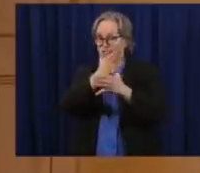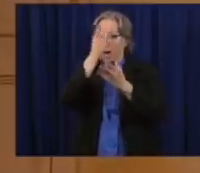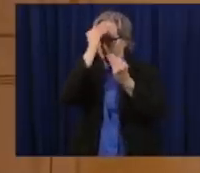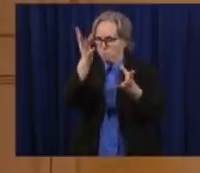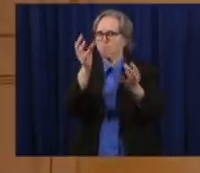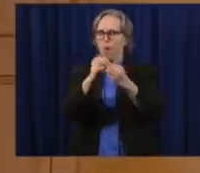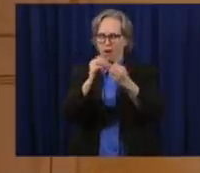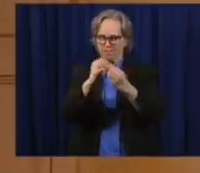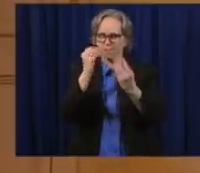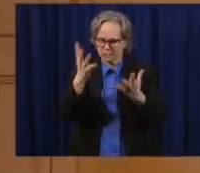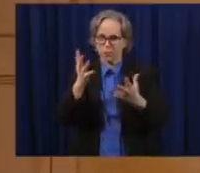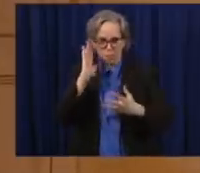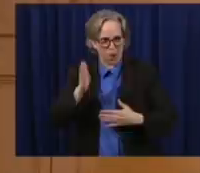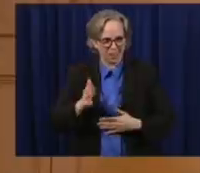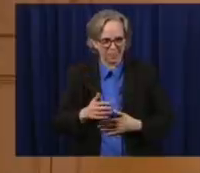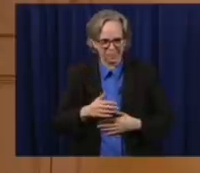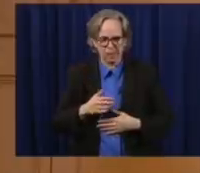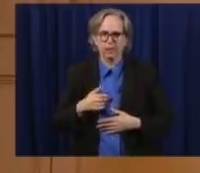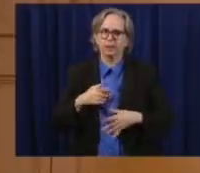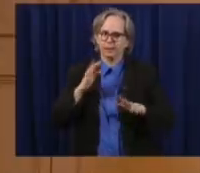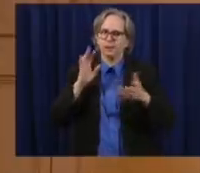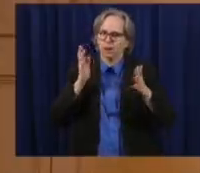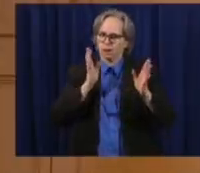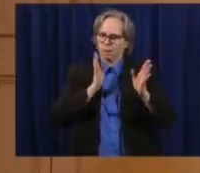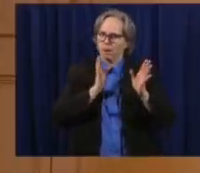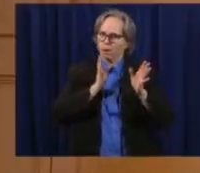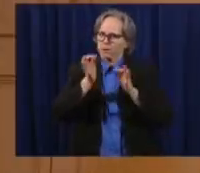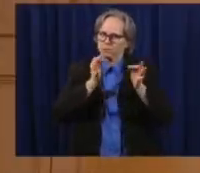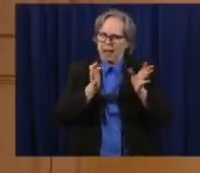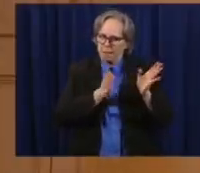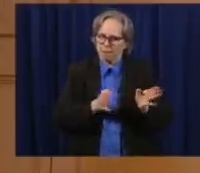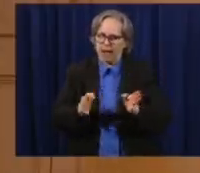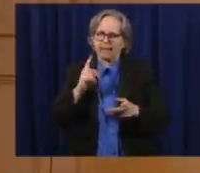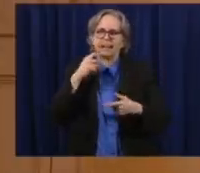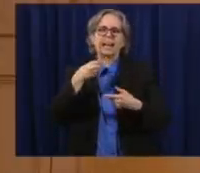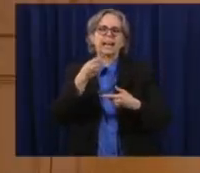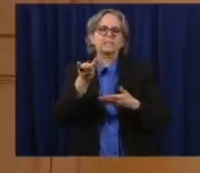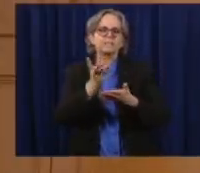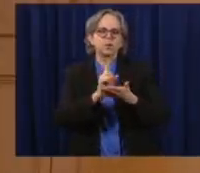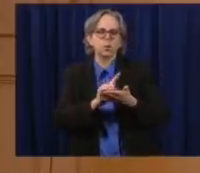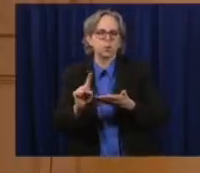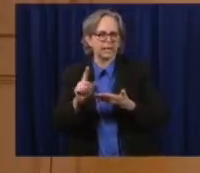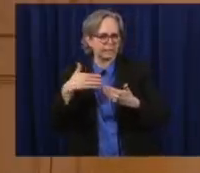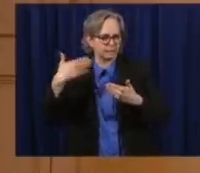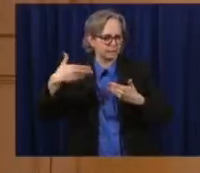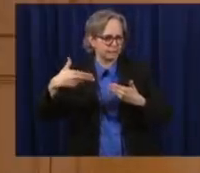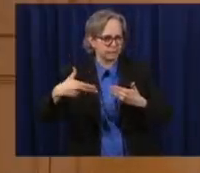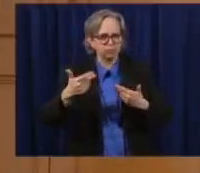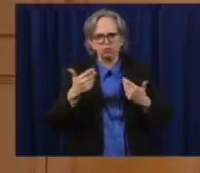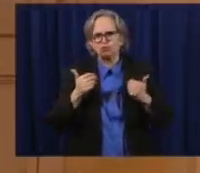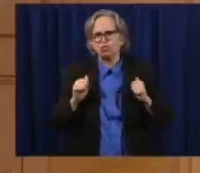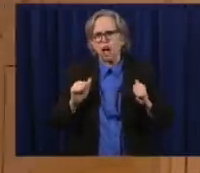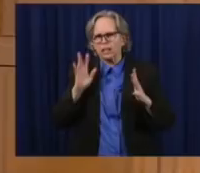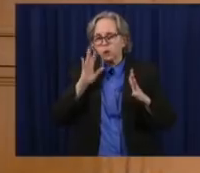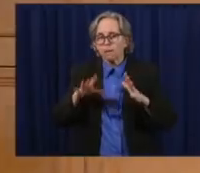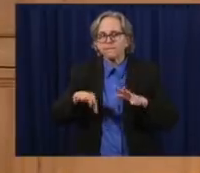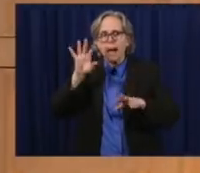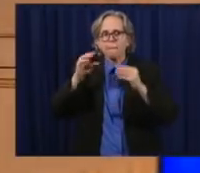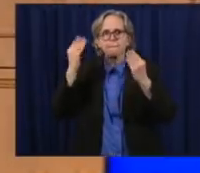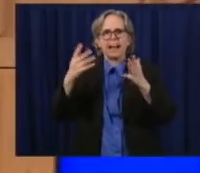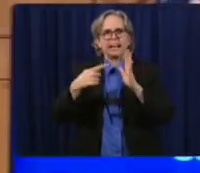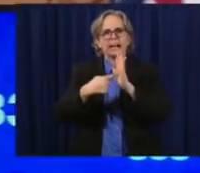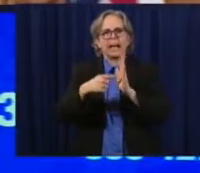the plan further and further over the next couple weeks. We're going to try to get the very best sort of indicators. Thank you. Thank